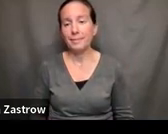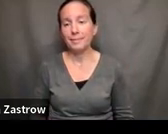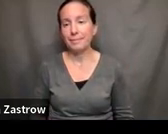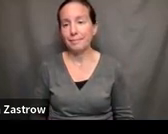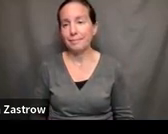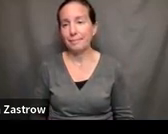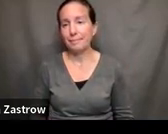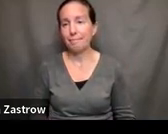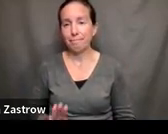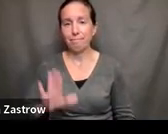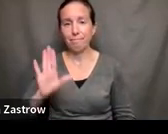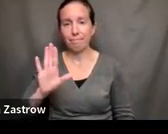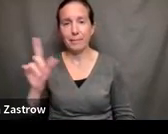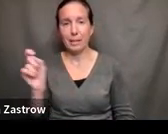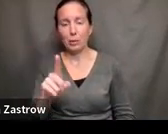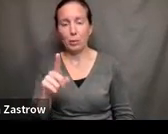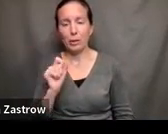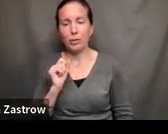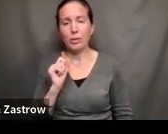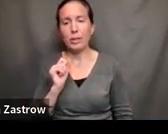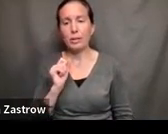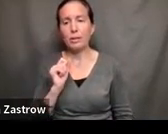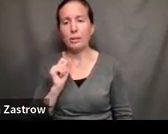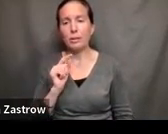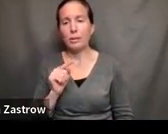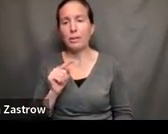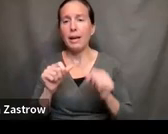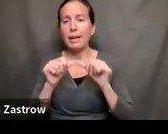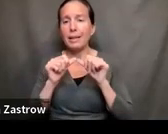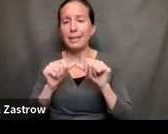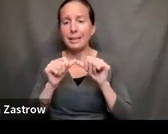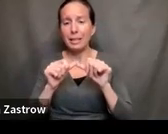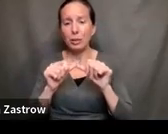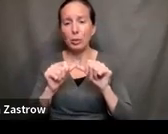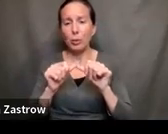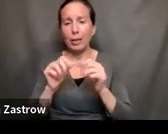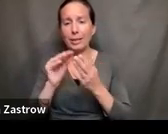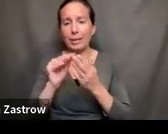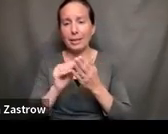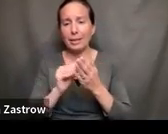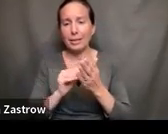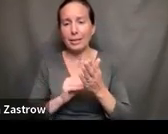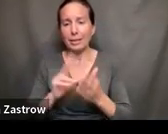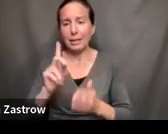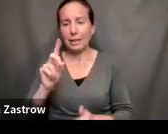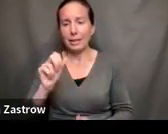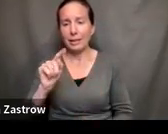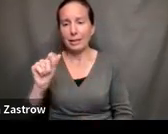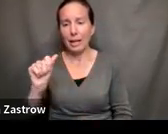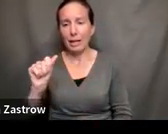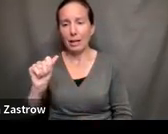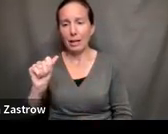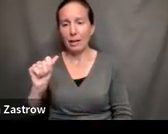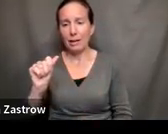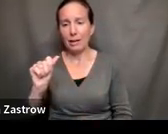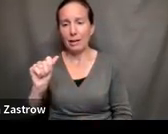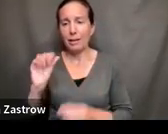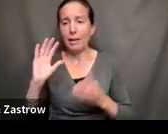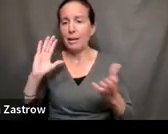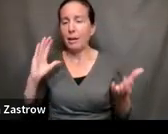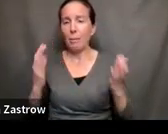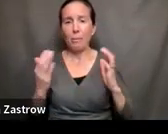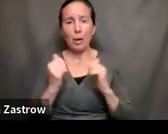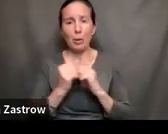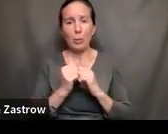What is your opinion about taking this kind of continuous data versus just looking, you know,